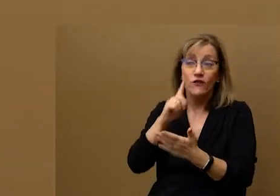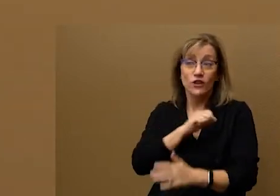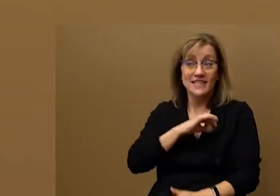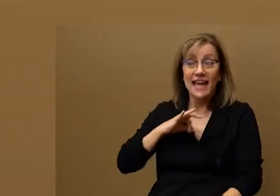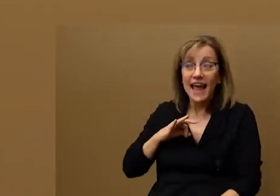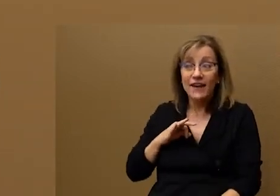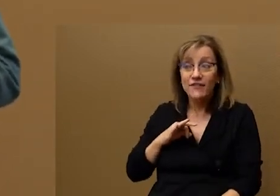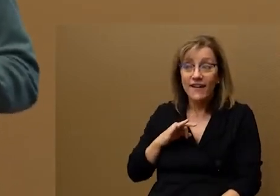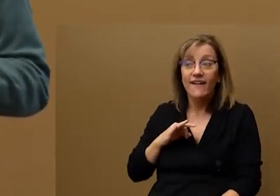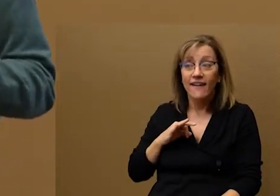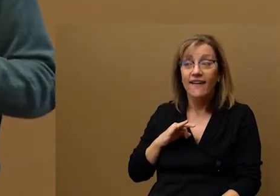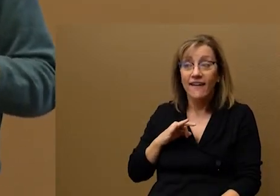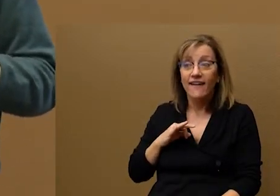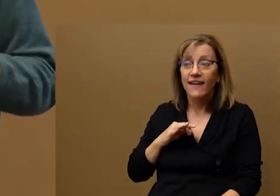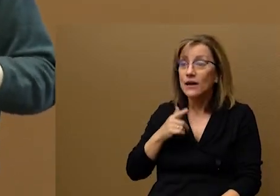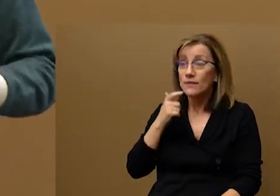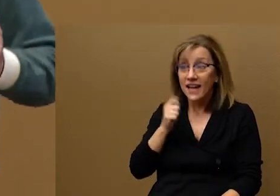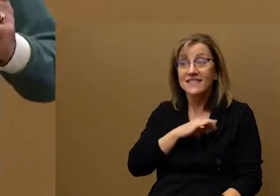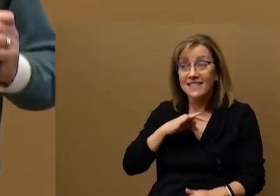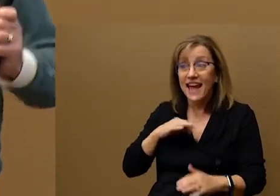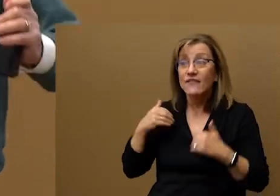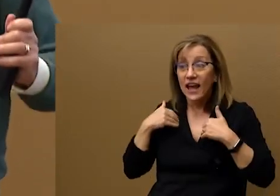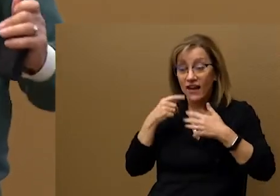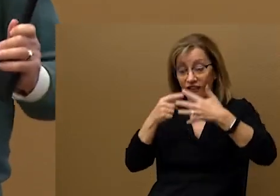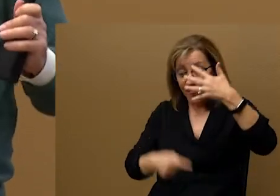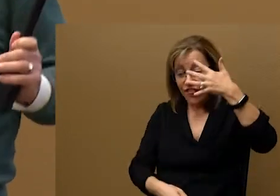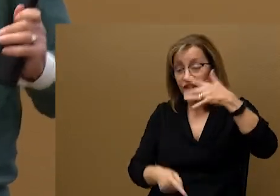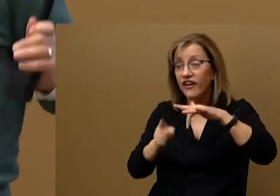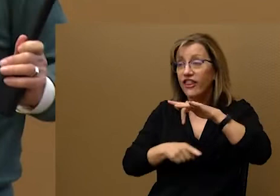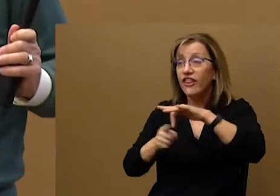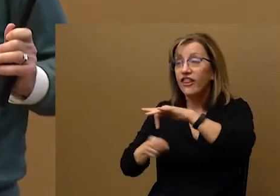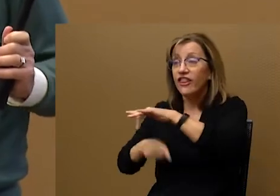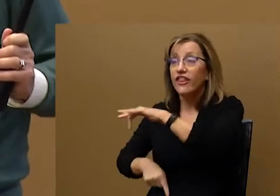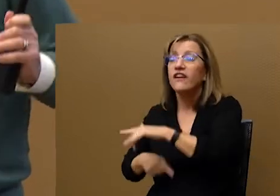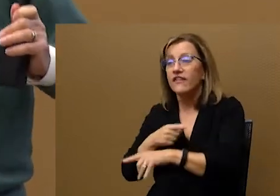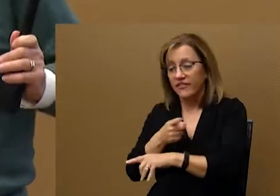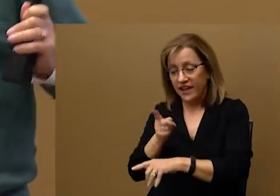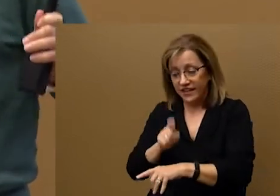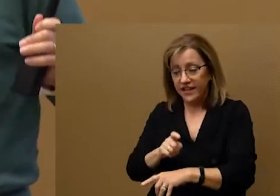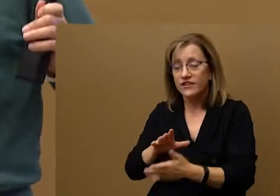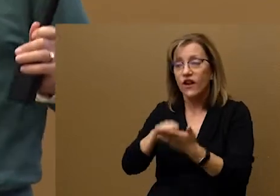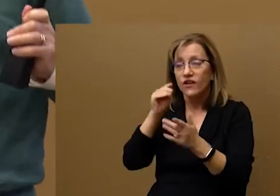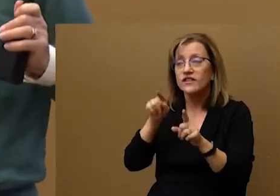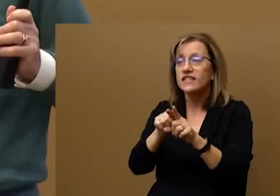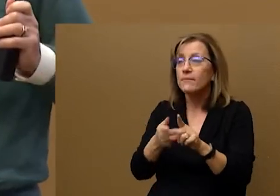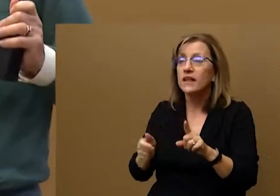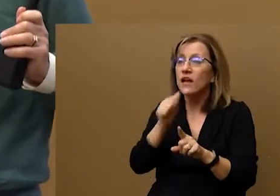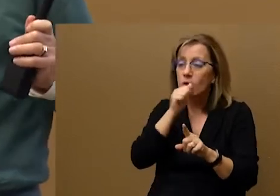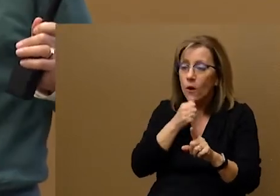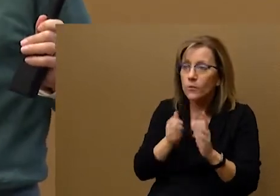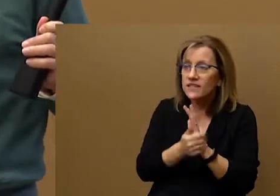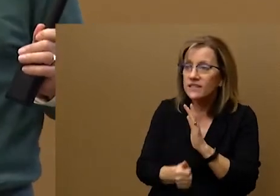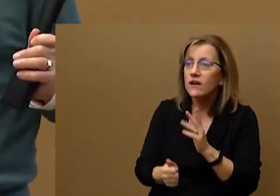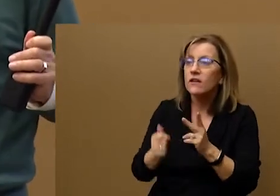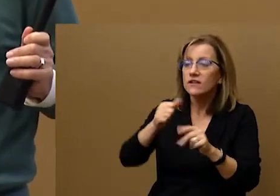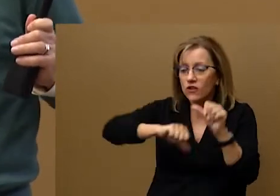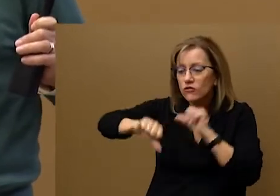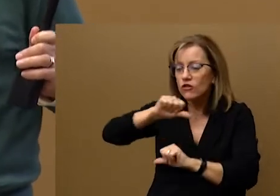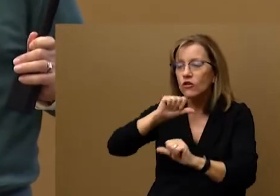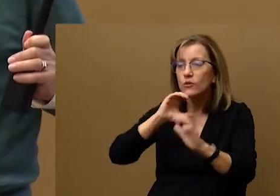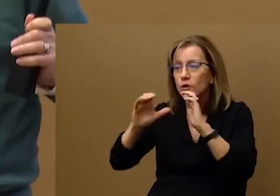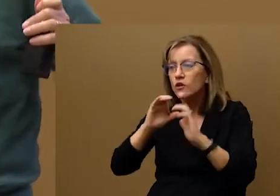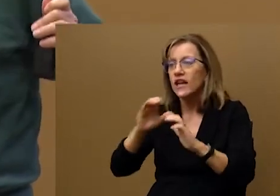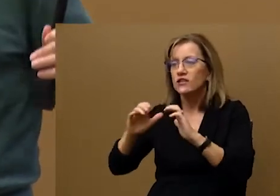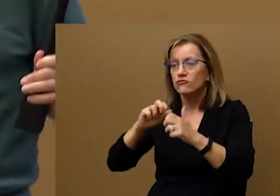lessons for staff. It's because staff have all these skill deficits. And they need to learn the same things. Staff also need coping skills